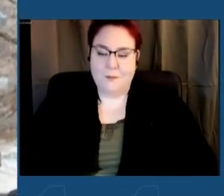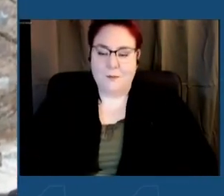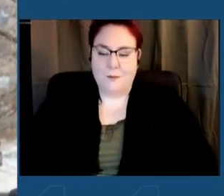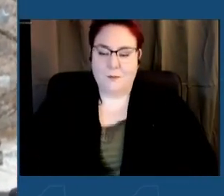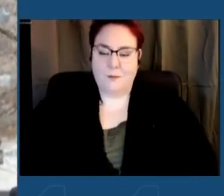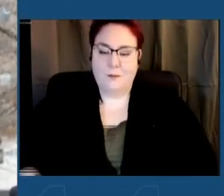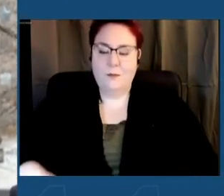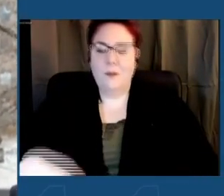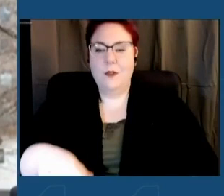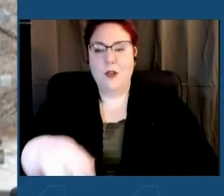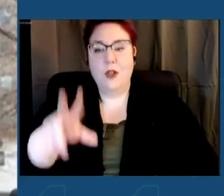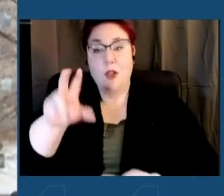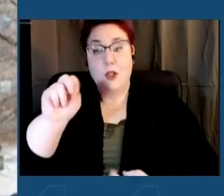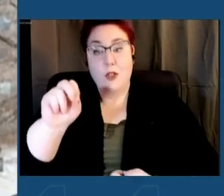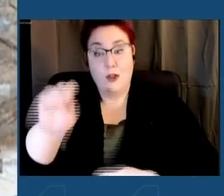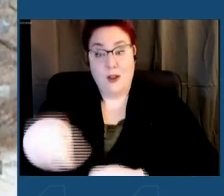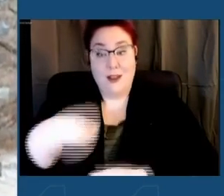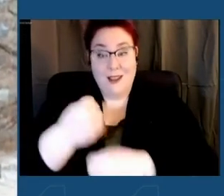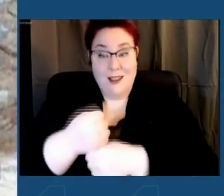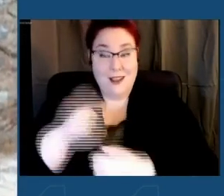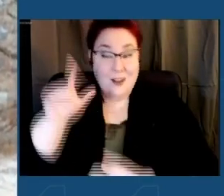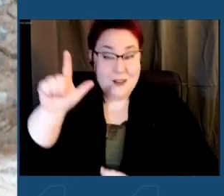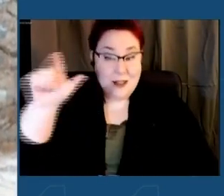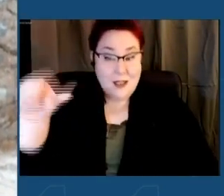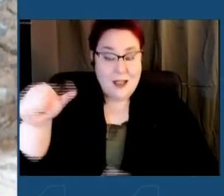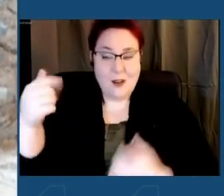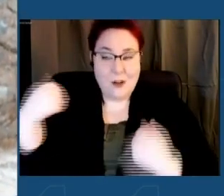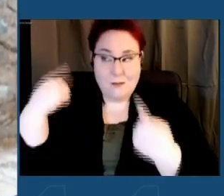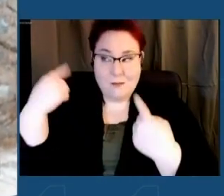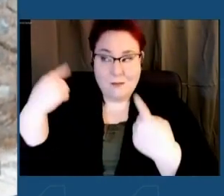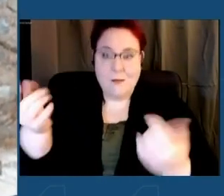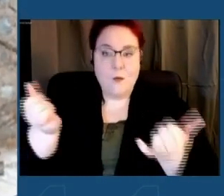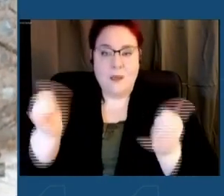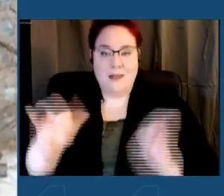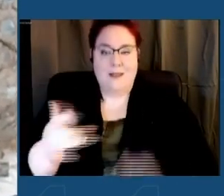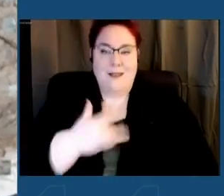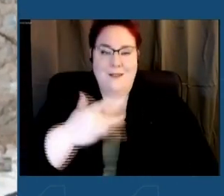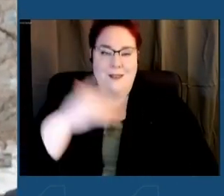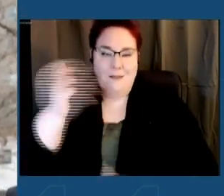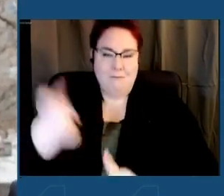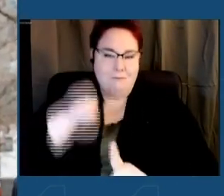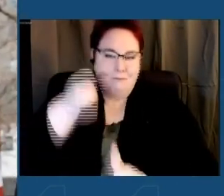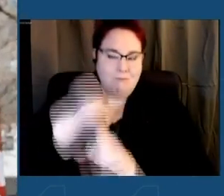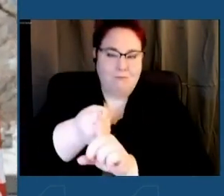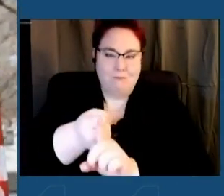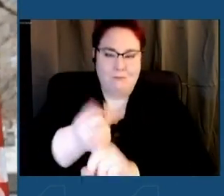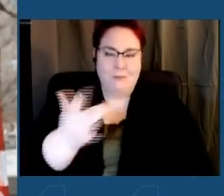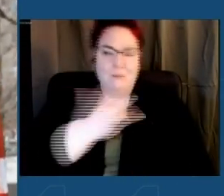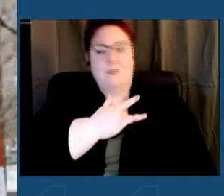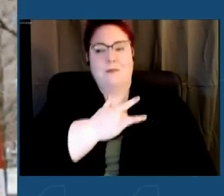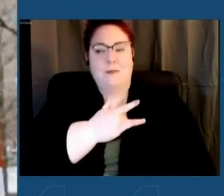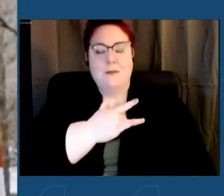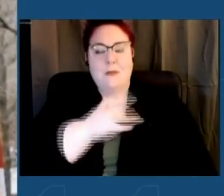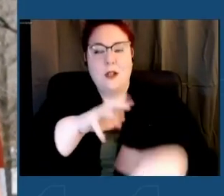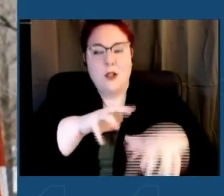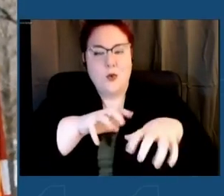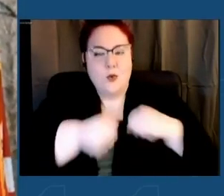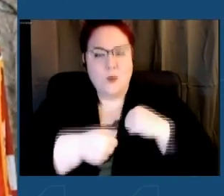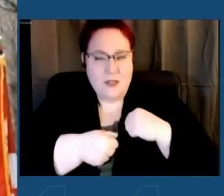later, we still feel the impact of that event, the grief we